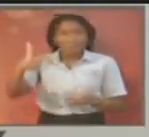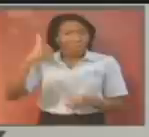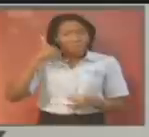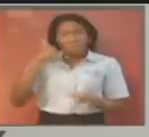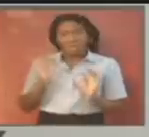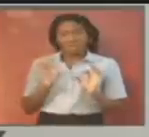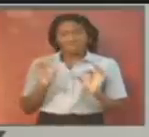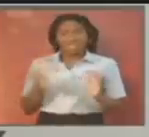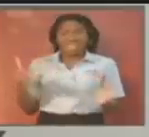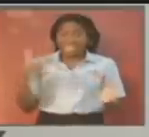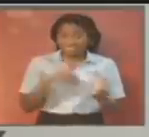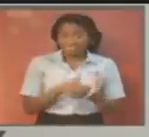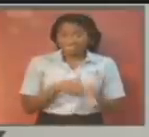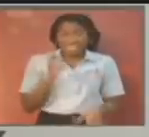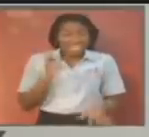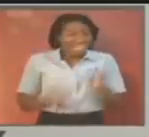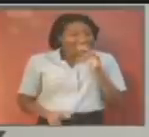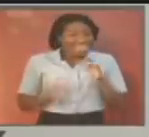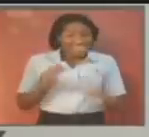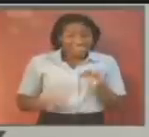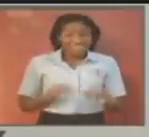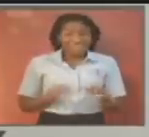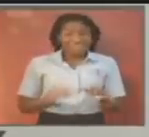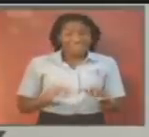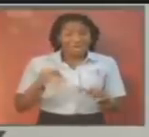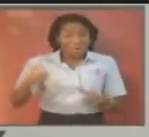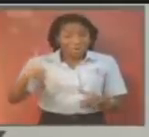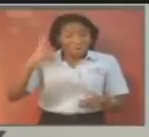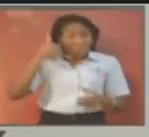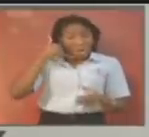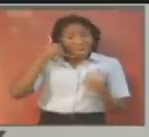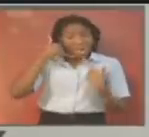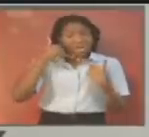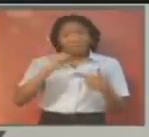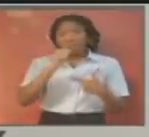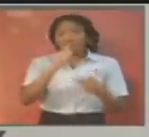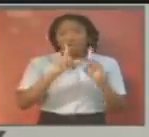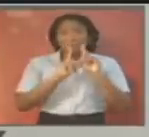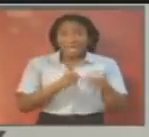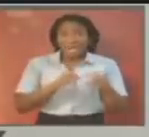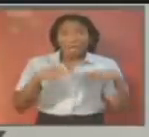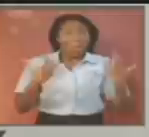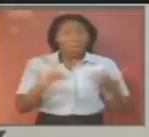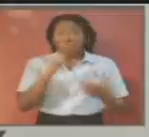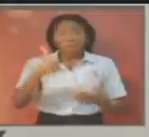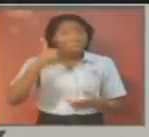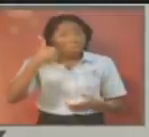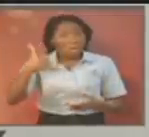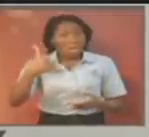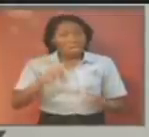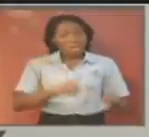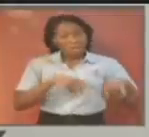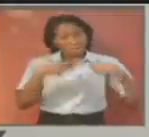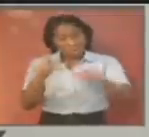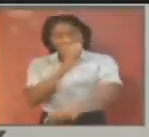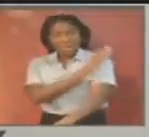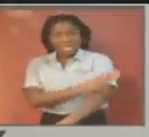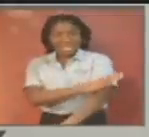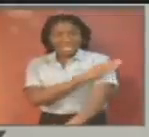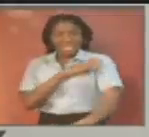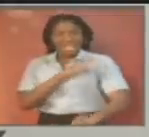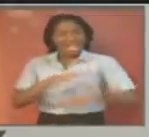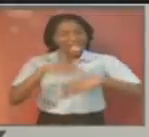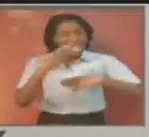repeat that. If for some reason you miss your call, please visit your designated center between